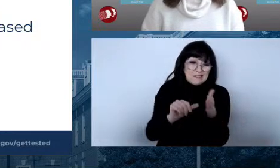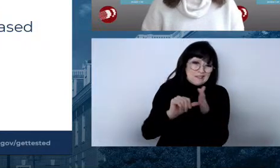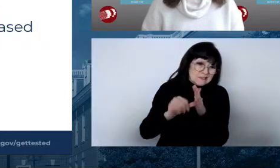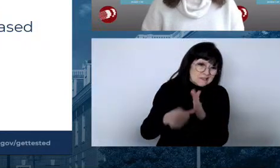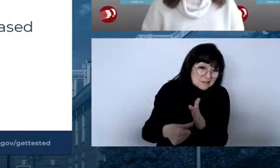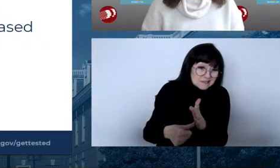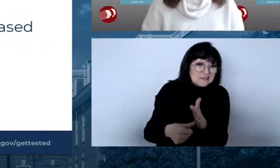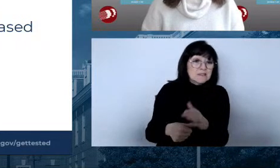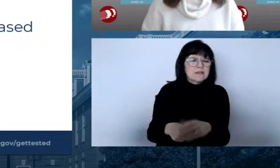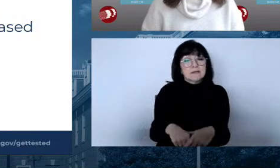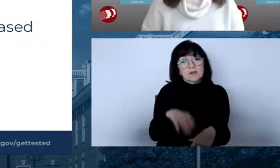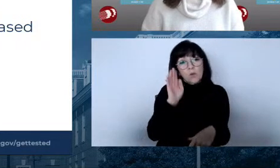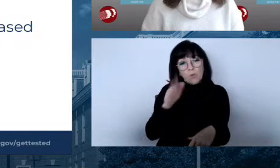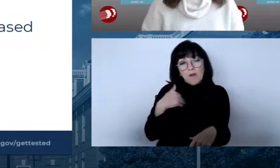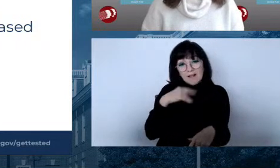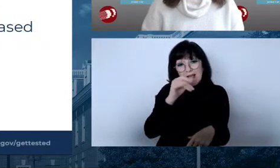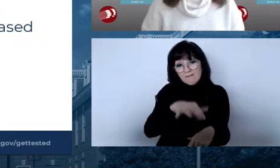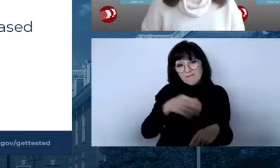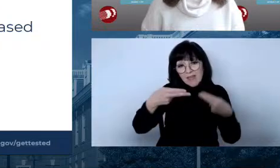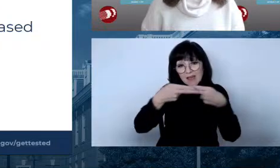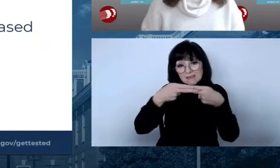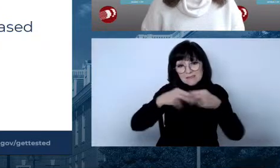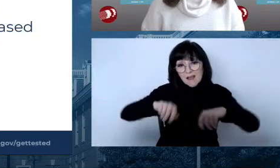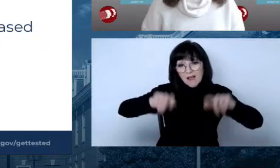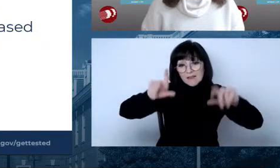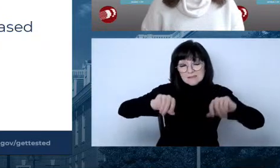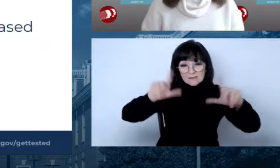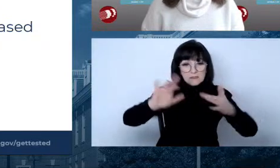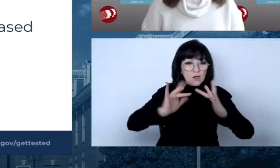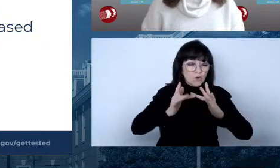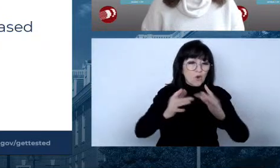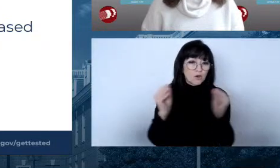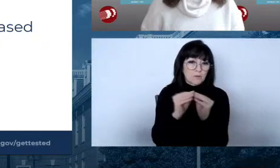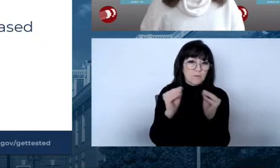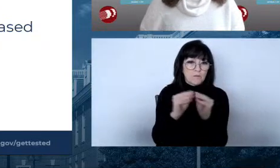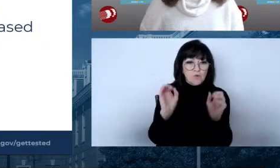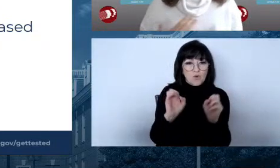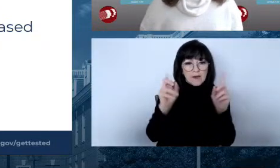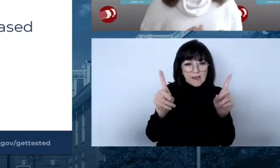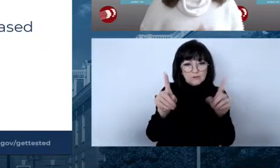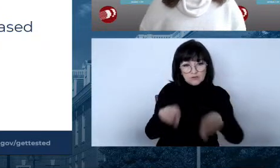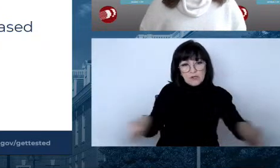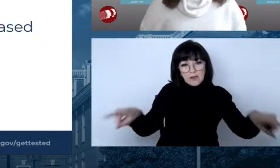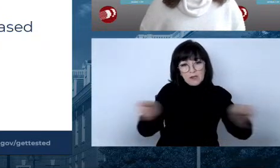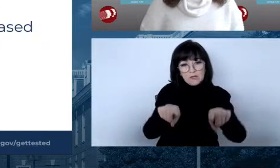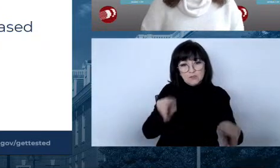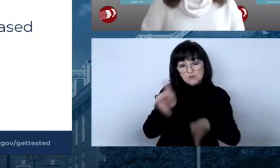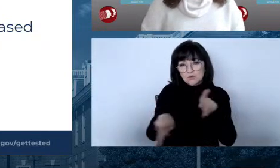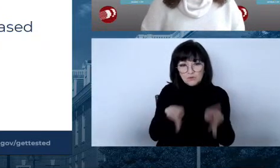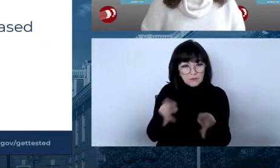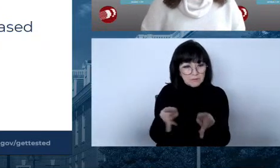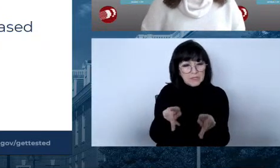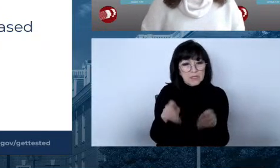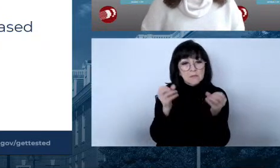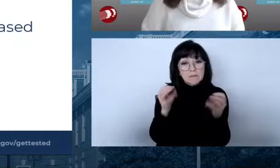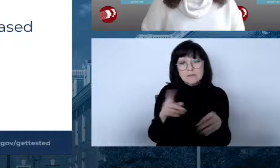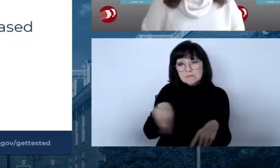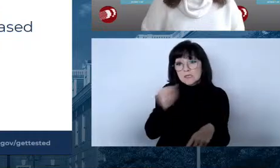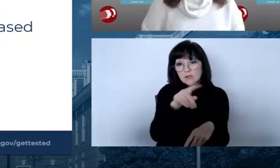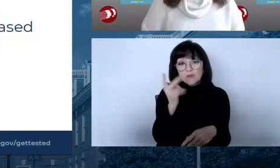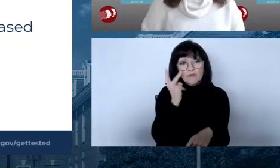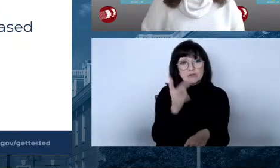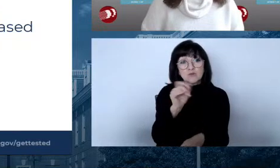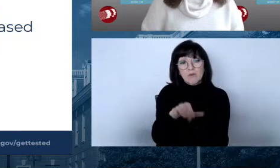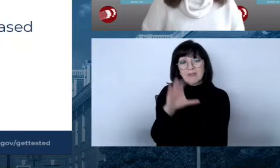the slides online and be doing more education around this. But many of you saw that the CDC changed